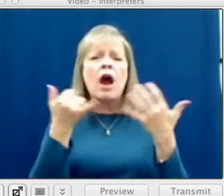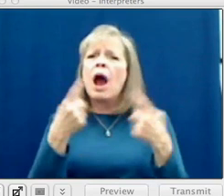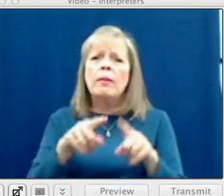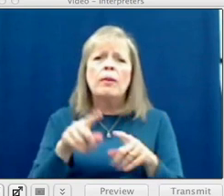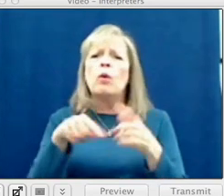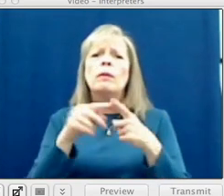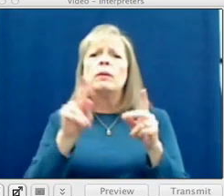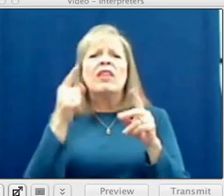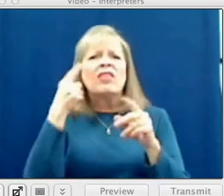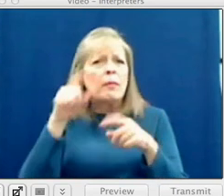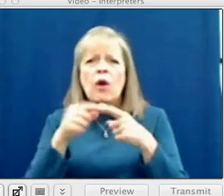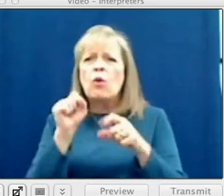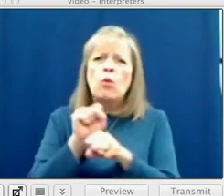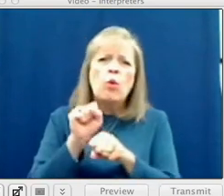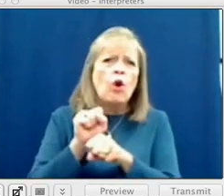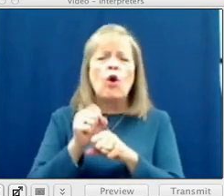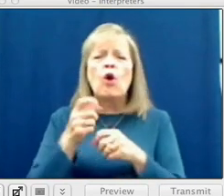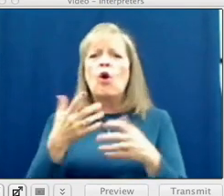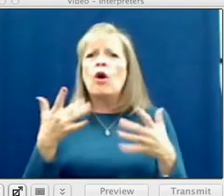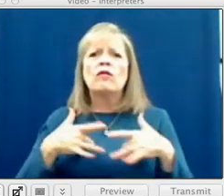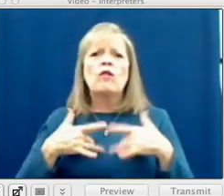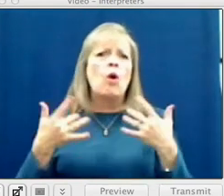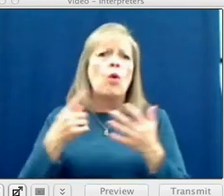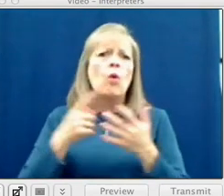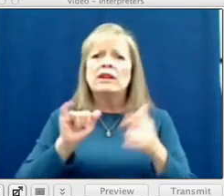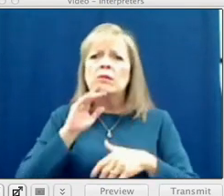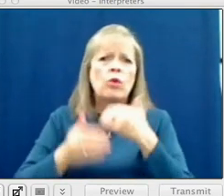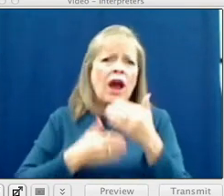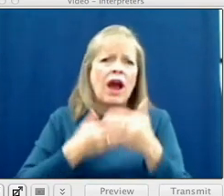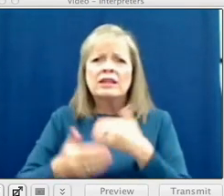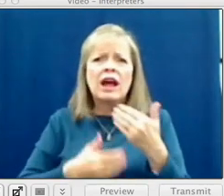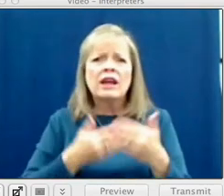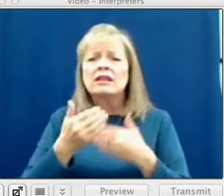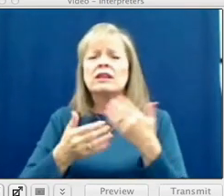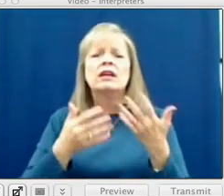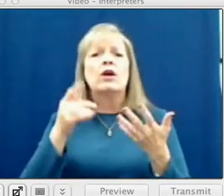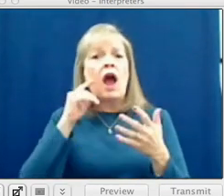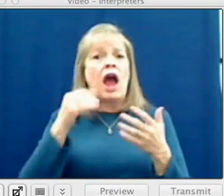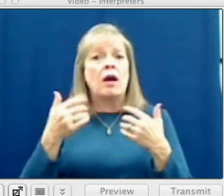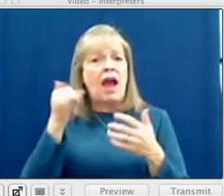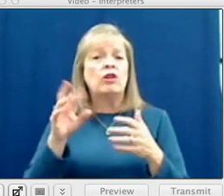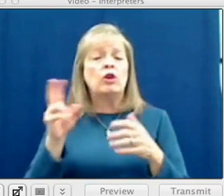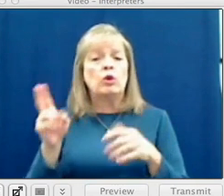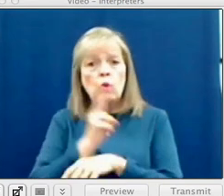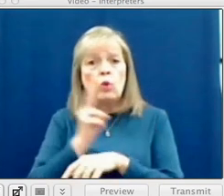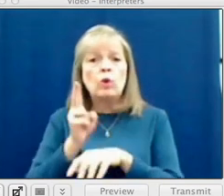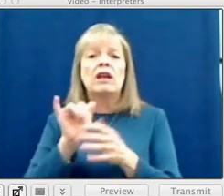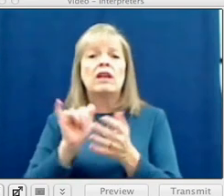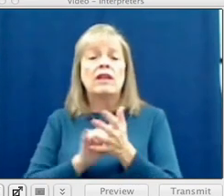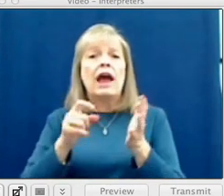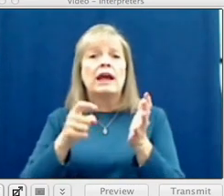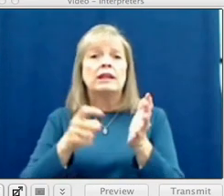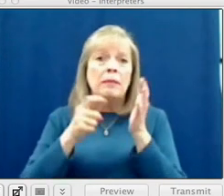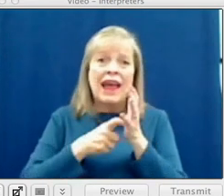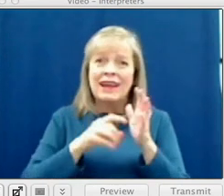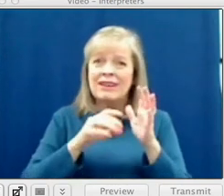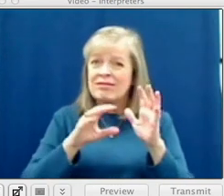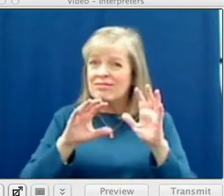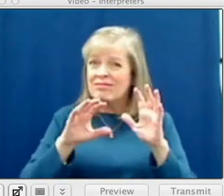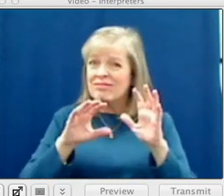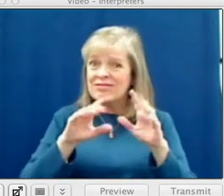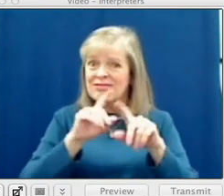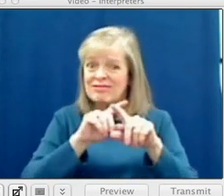what's on their mind versus what the process can bring them to through having them use the demand categories and having the people